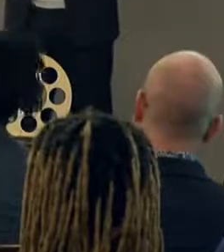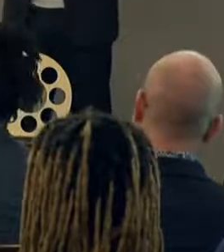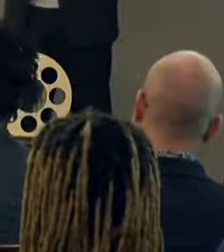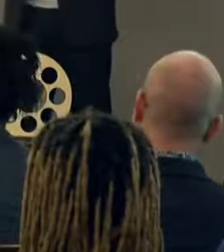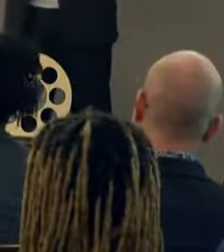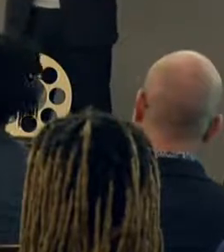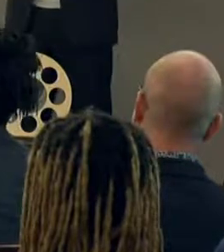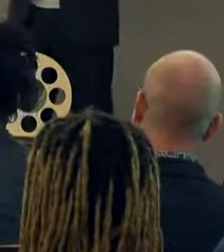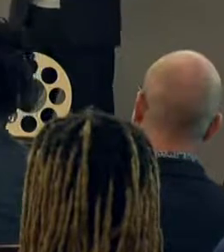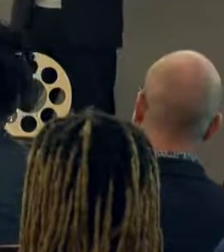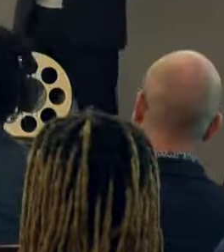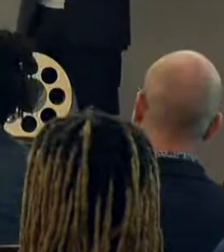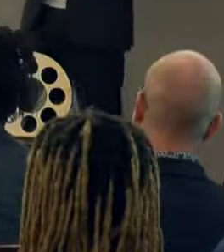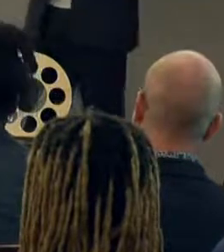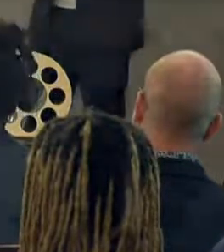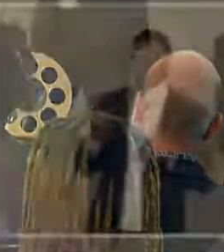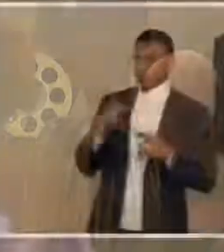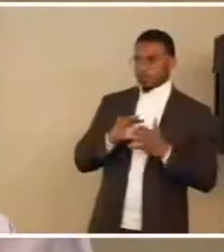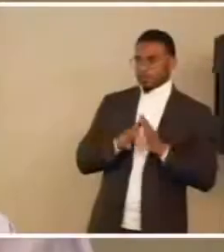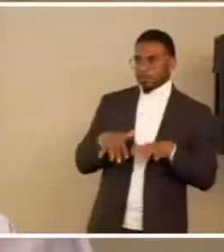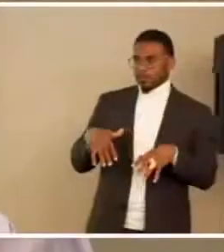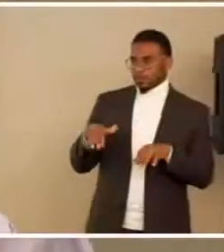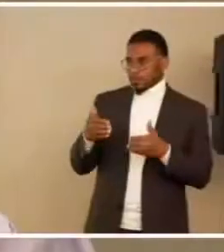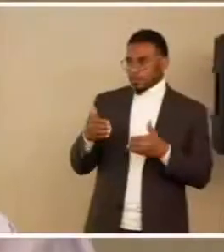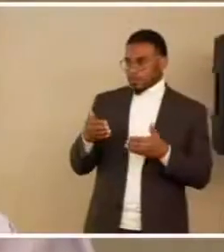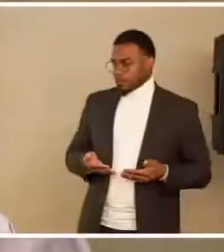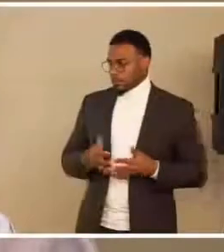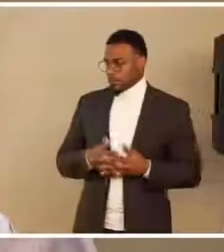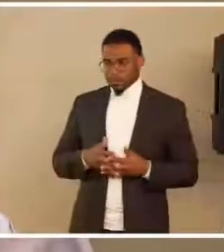angry. And that's how I came to be hired.